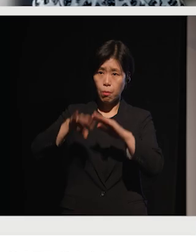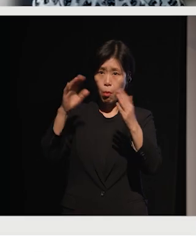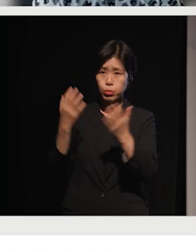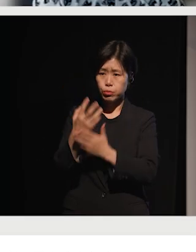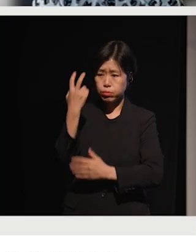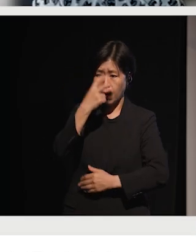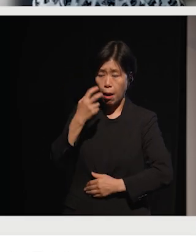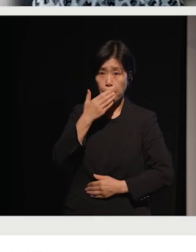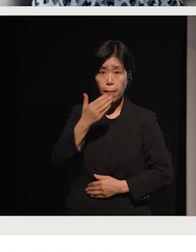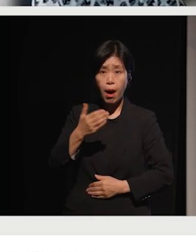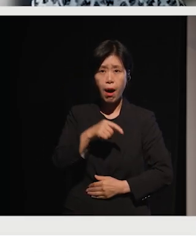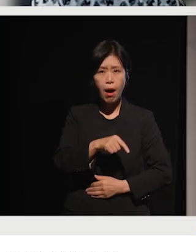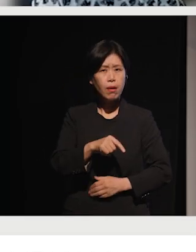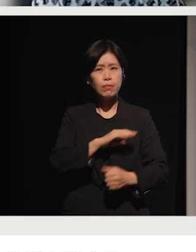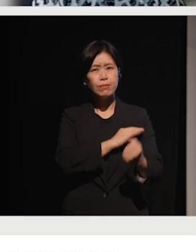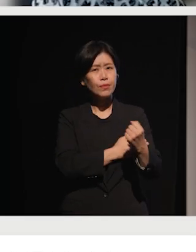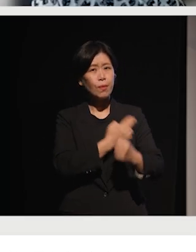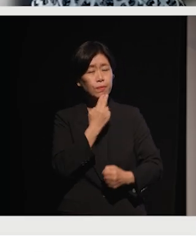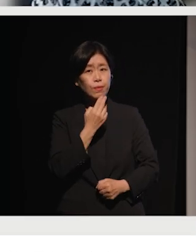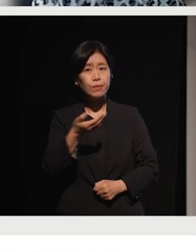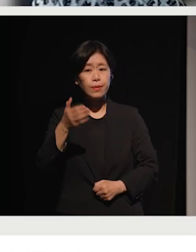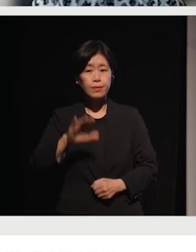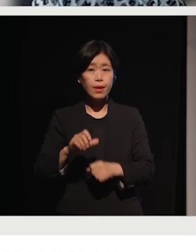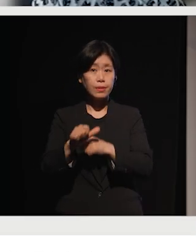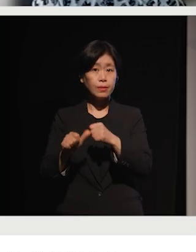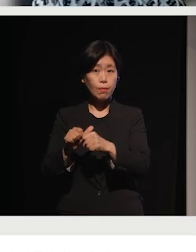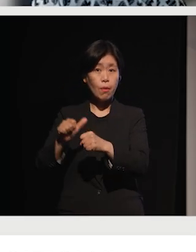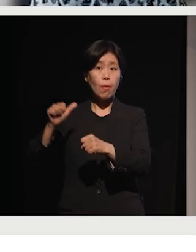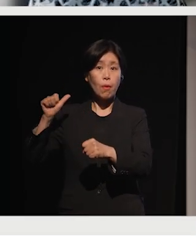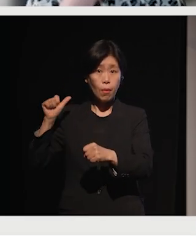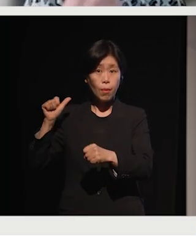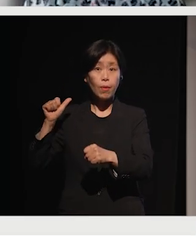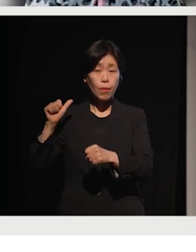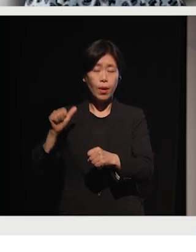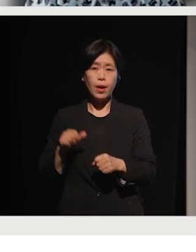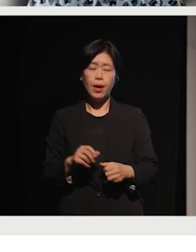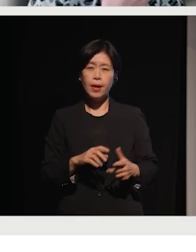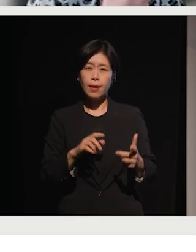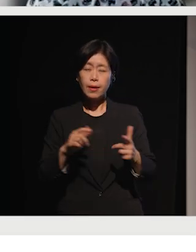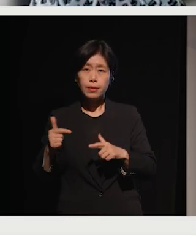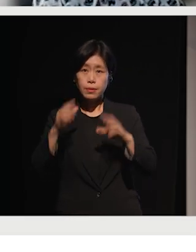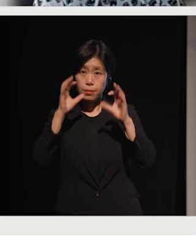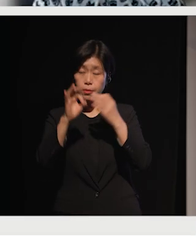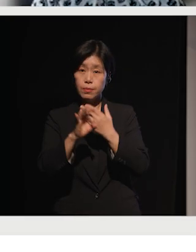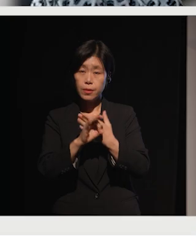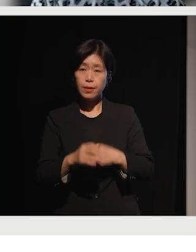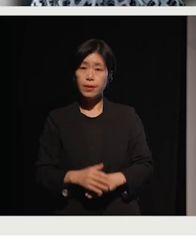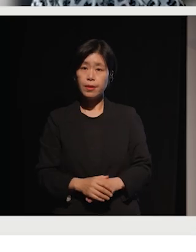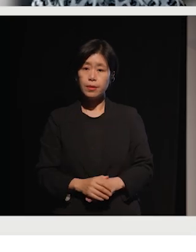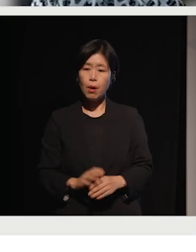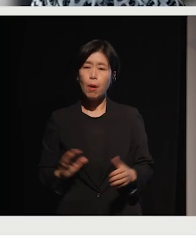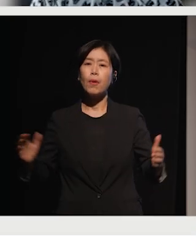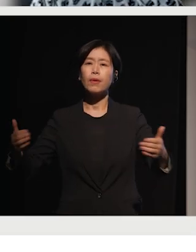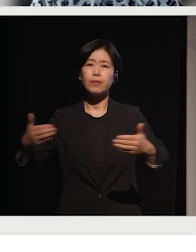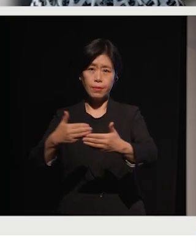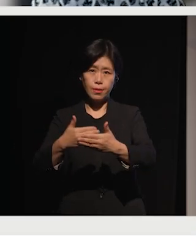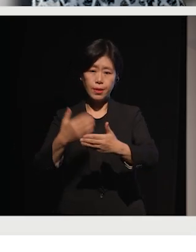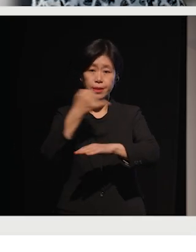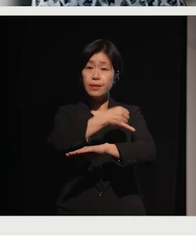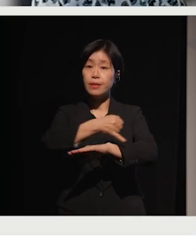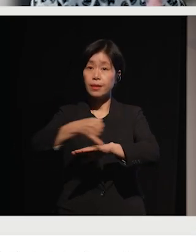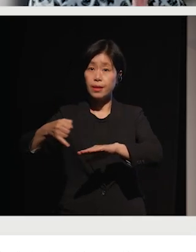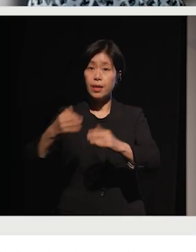this has been a really, really big shift in the last 5 years, is develop inclusively designed